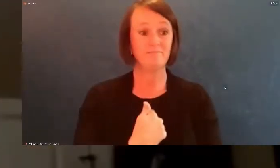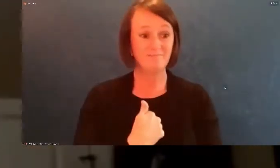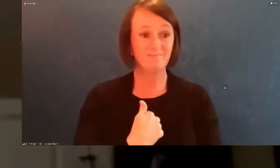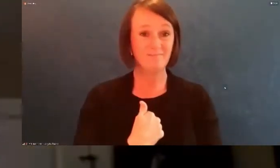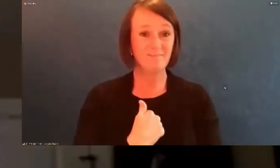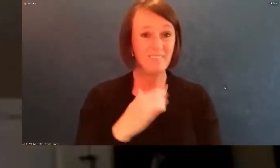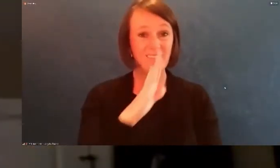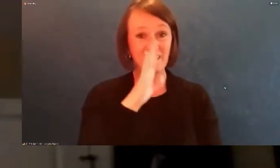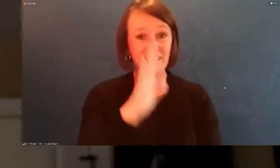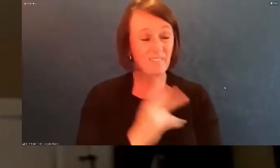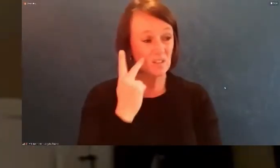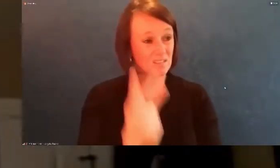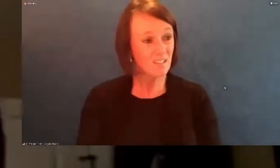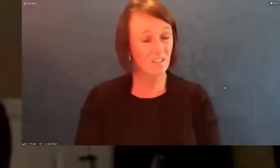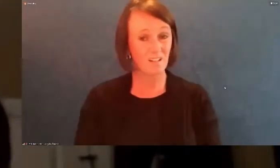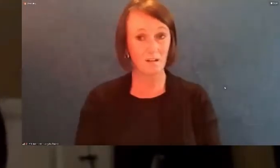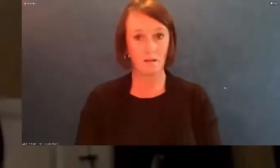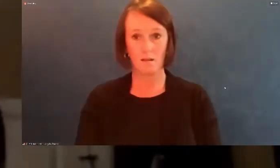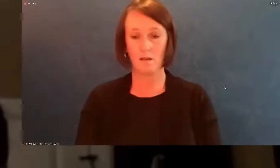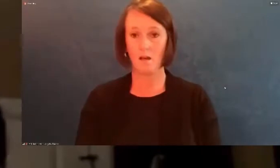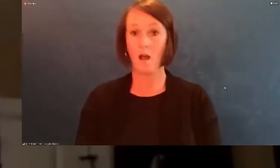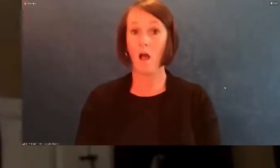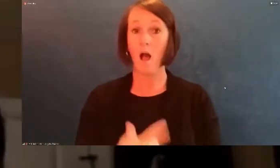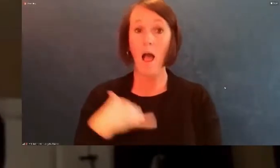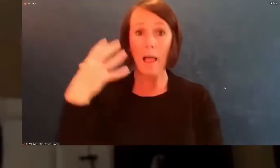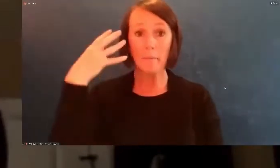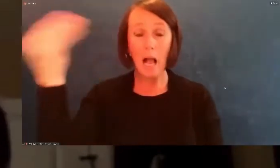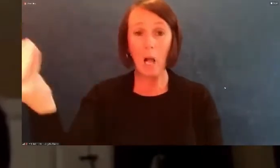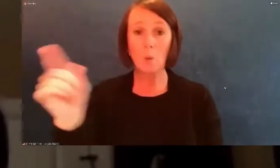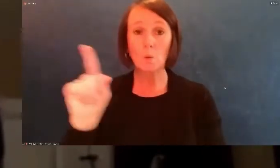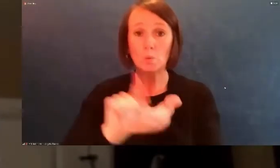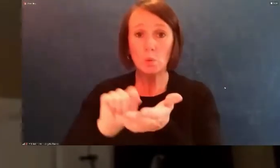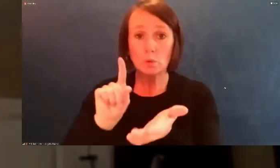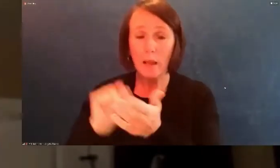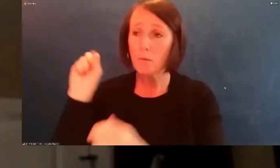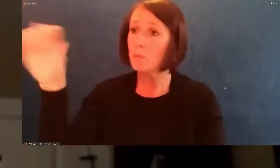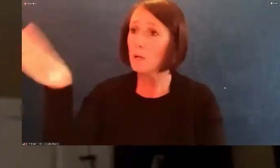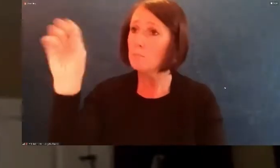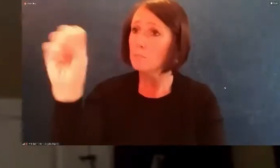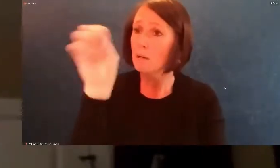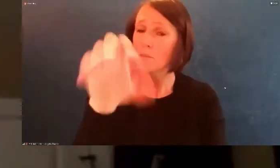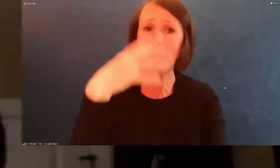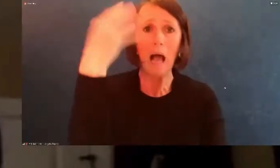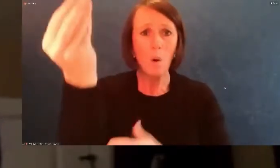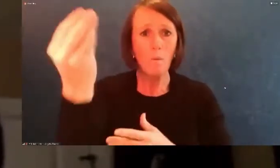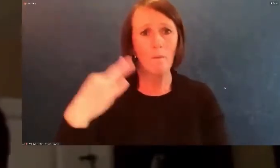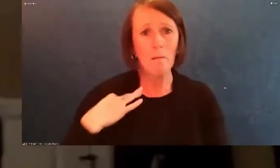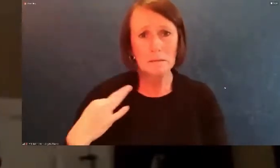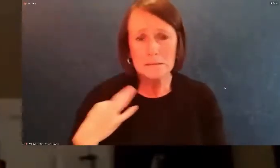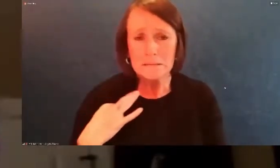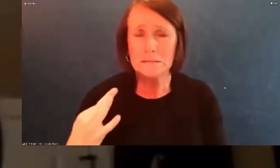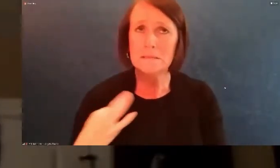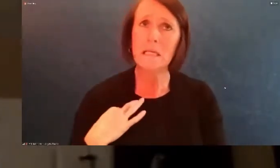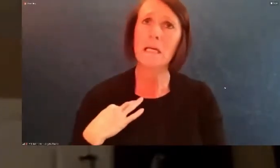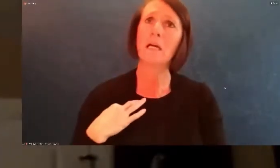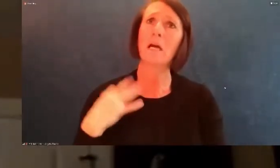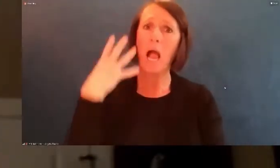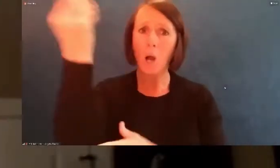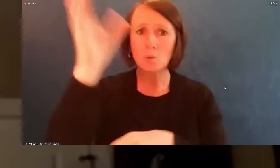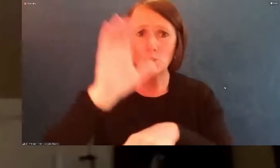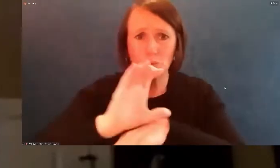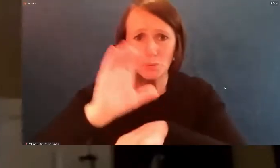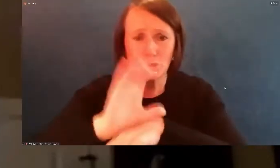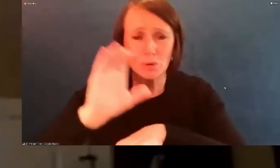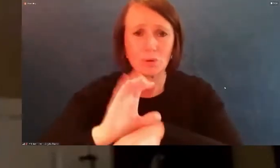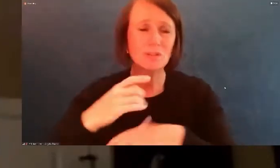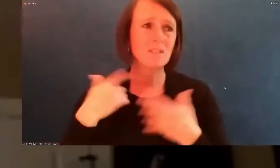except me. You know, I'm a paper boy. I'm an altar boy. I volunteer. I help out. I do